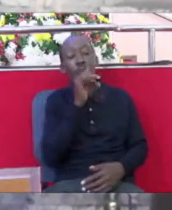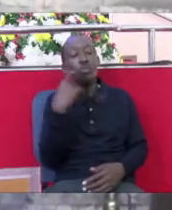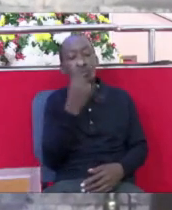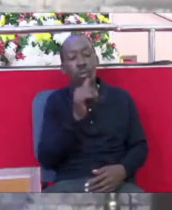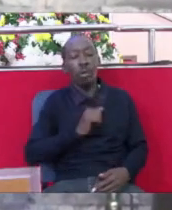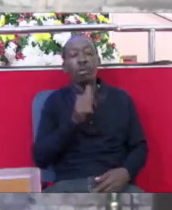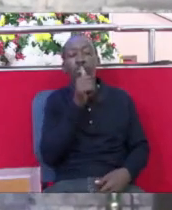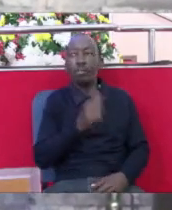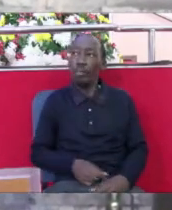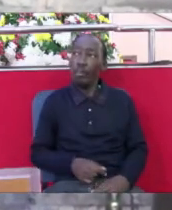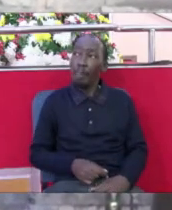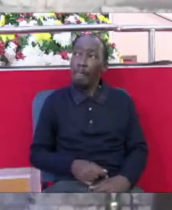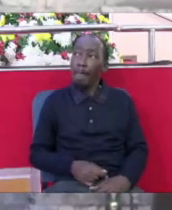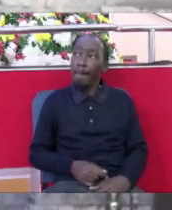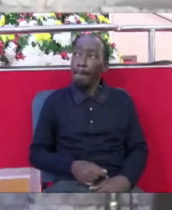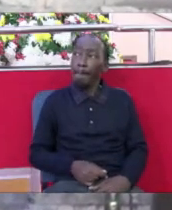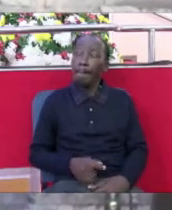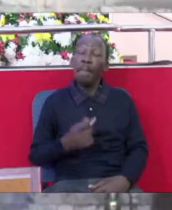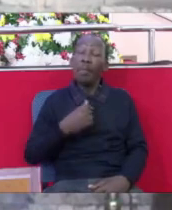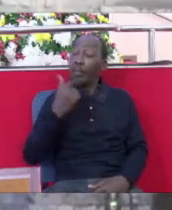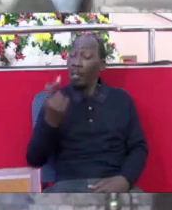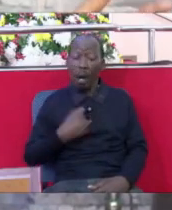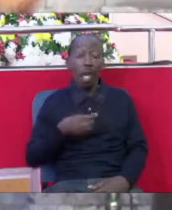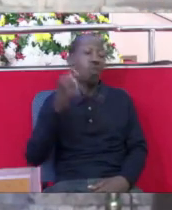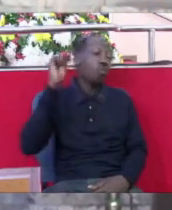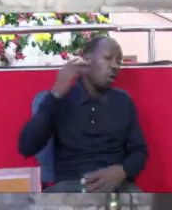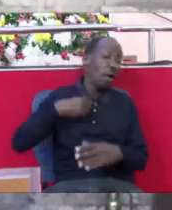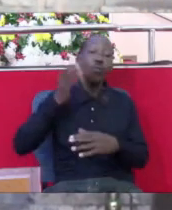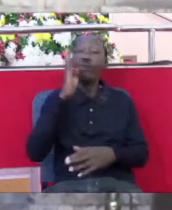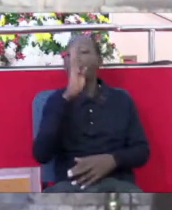am. He was not telling them I was or I